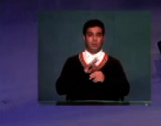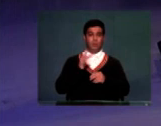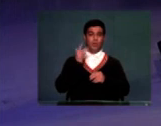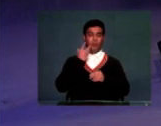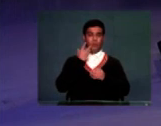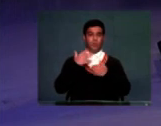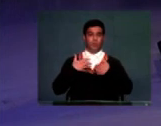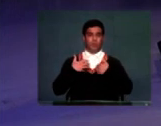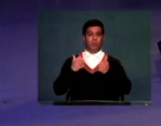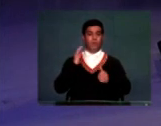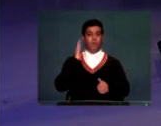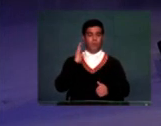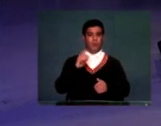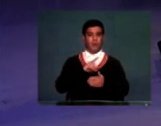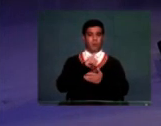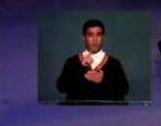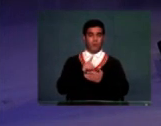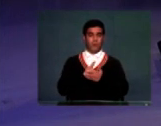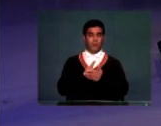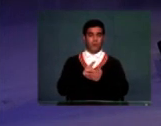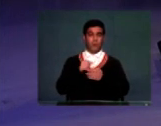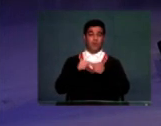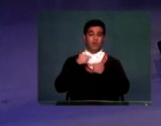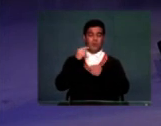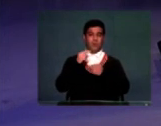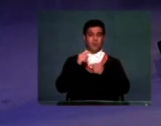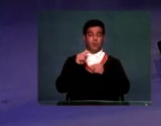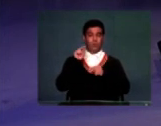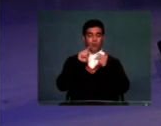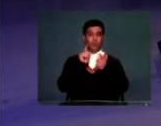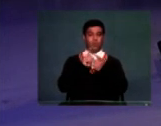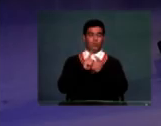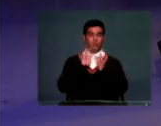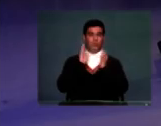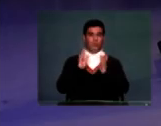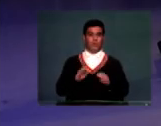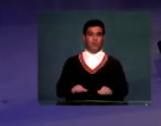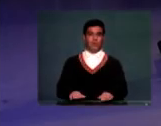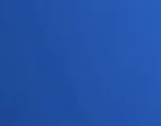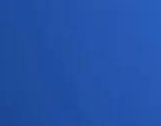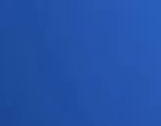Doimo sog'omon bo'ling va albatta darslarimizni kuzatib boring.